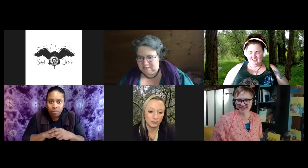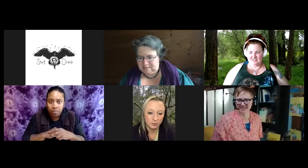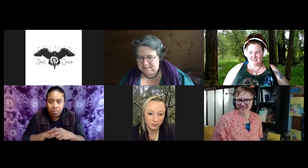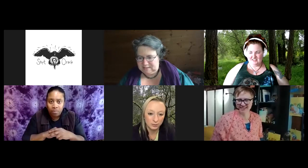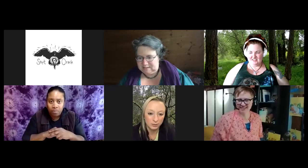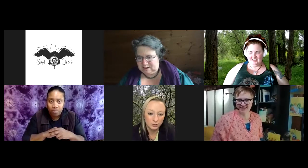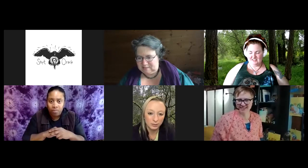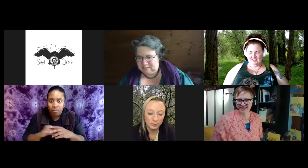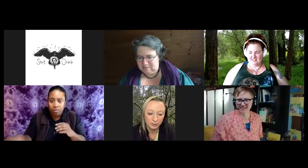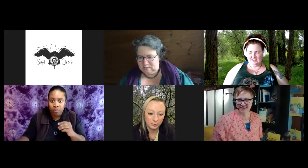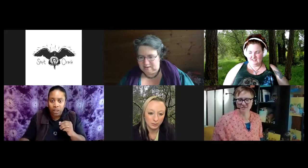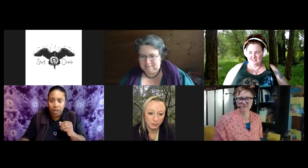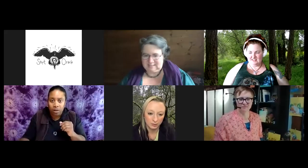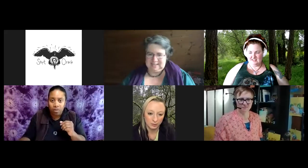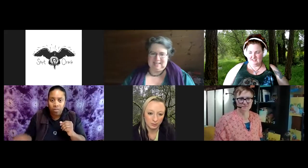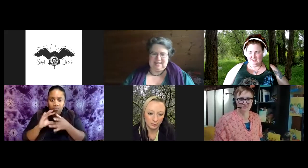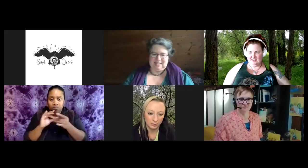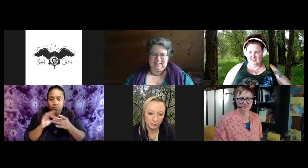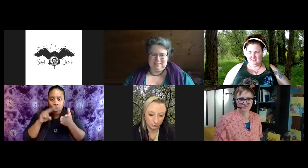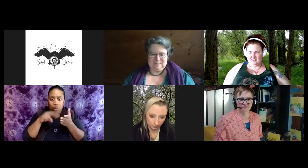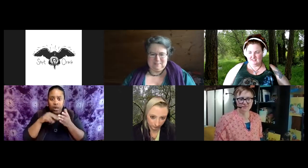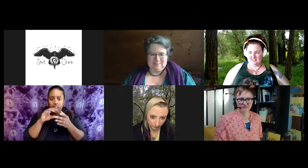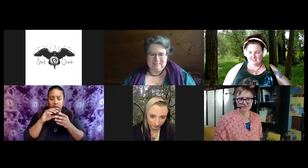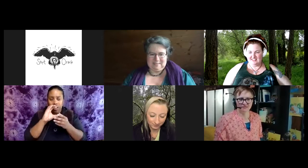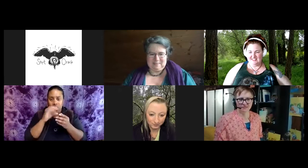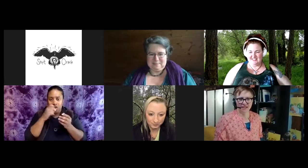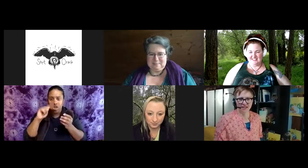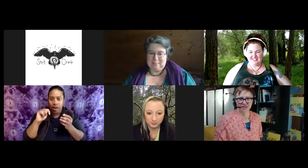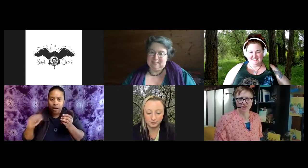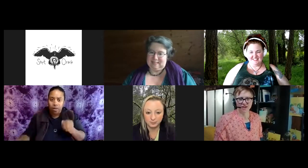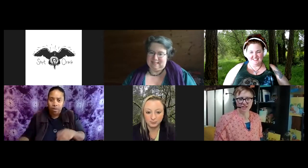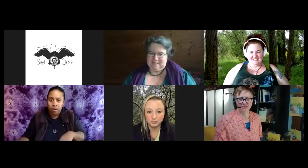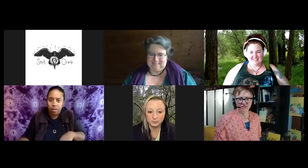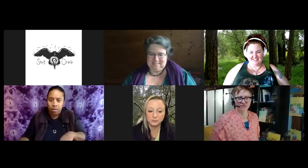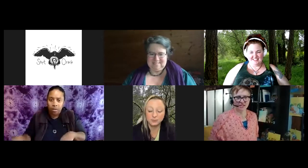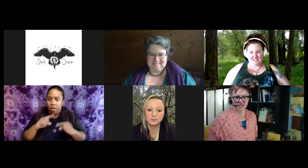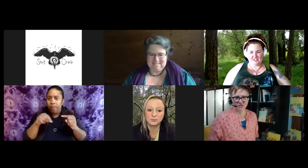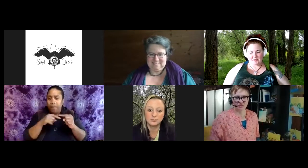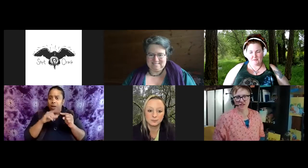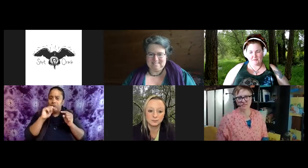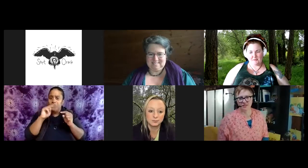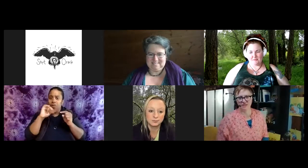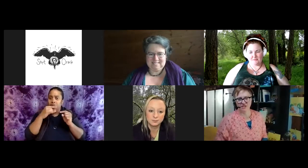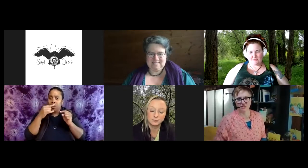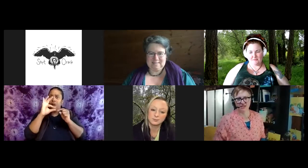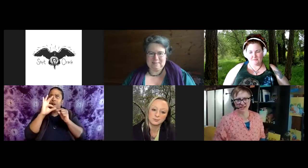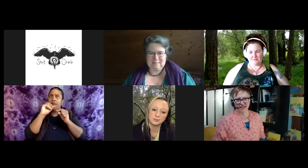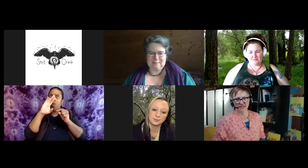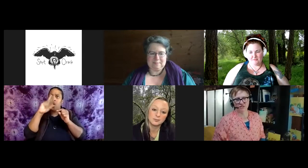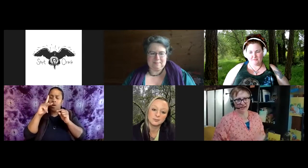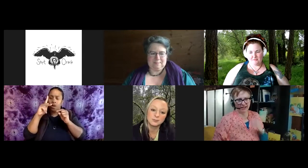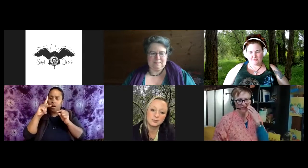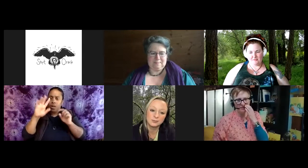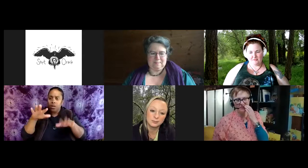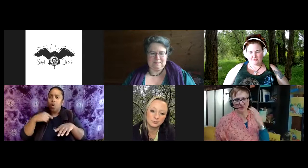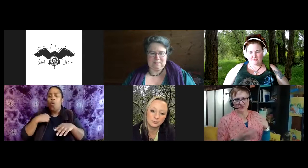fairies that love it when you activate the forks. Hee hee hee hee. You know, I notice this because I do a lot of meditation, and